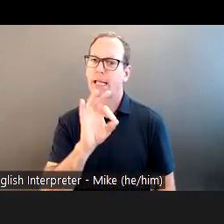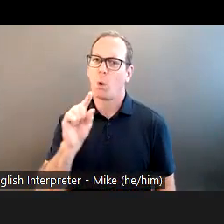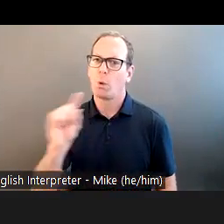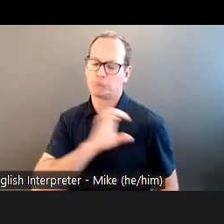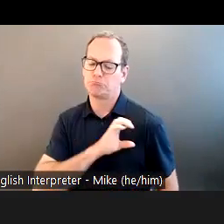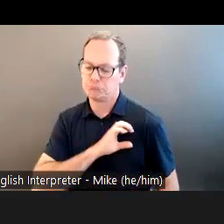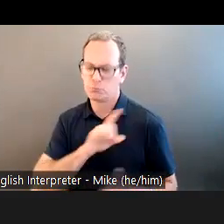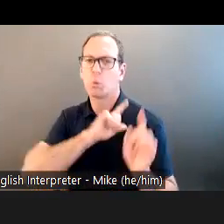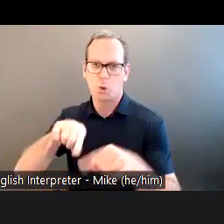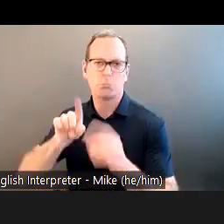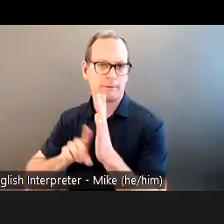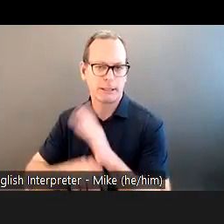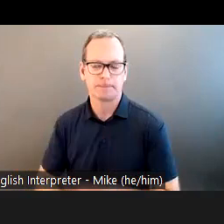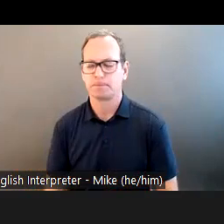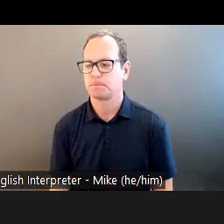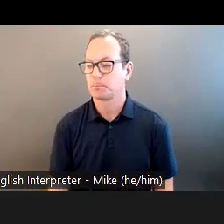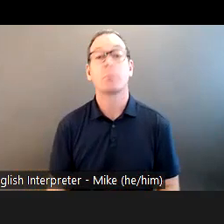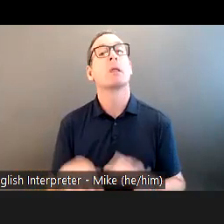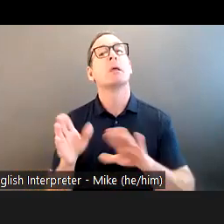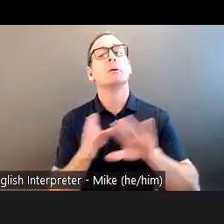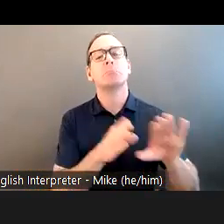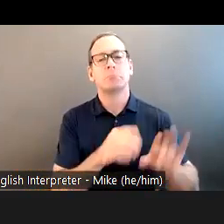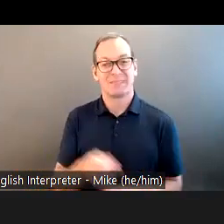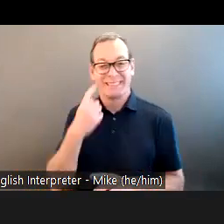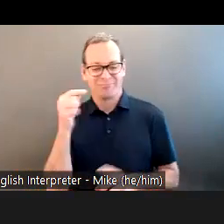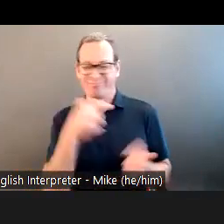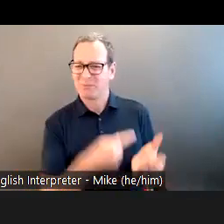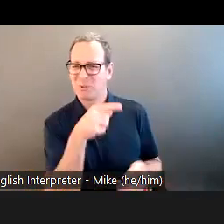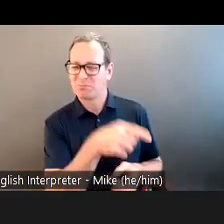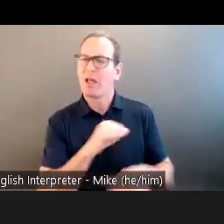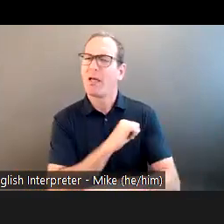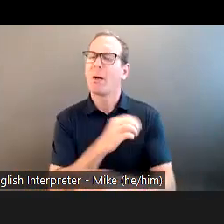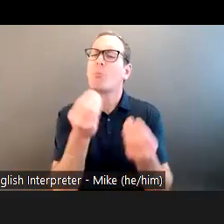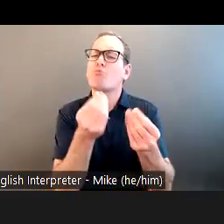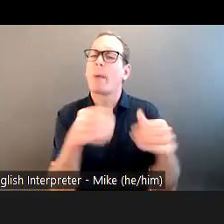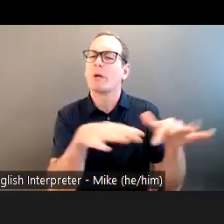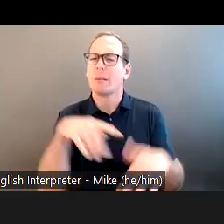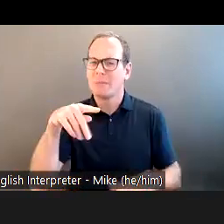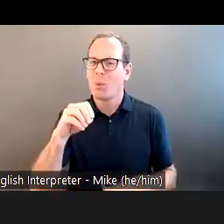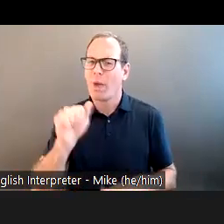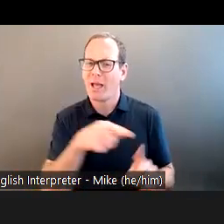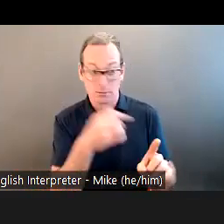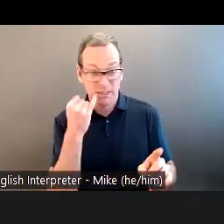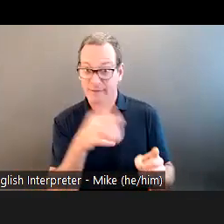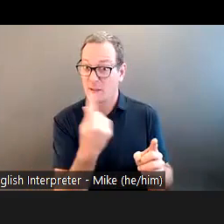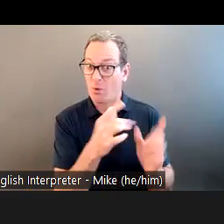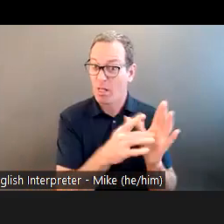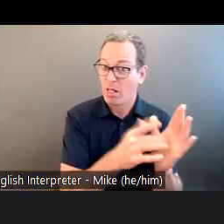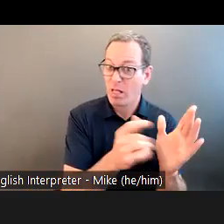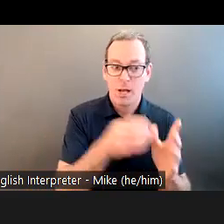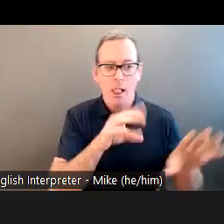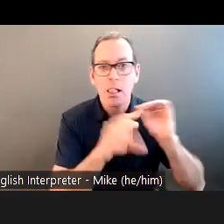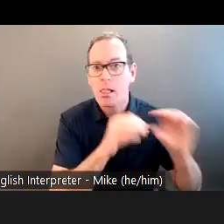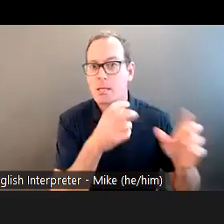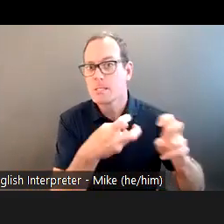taken advantage of, certainly you want to talk to the bank, credit cards, any financial institutions. And then there are